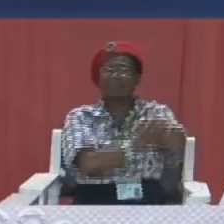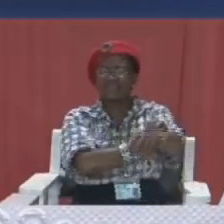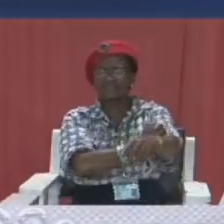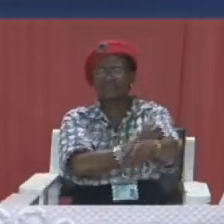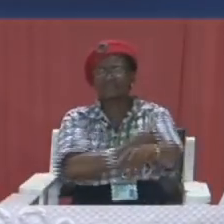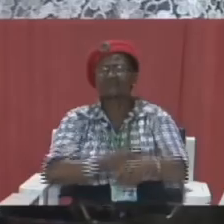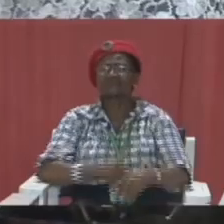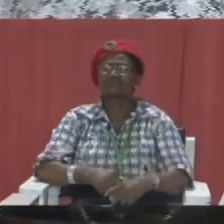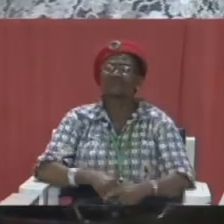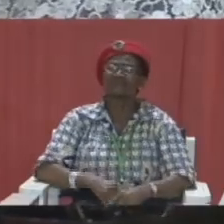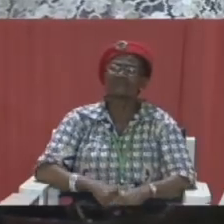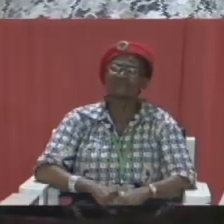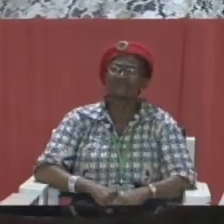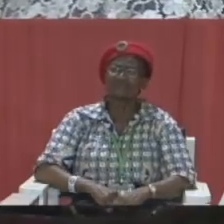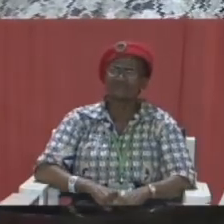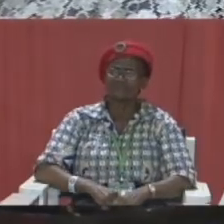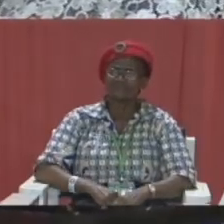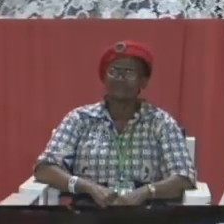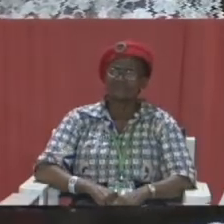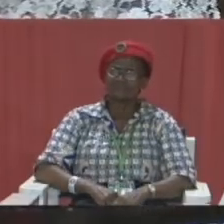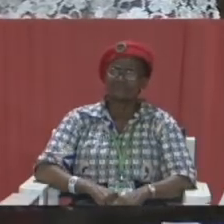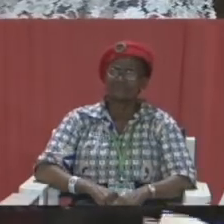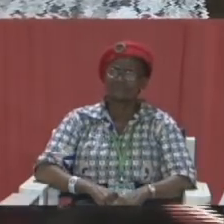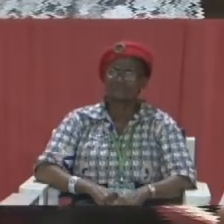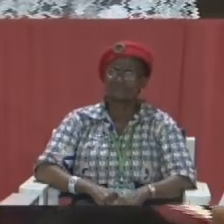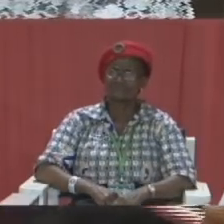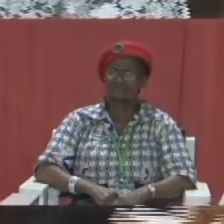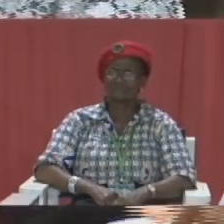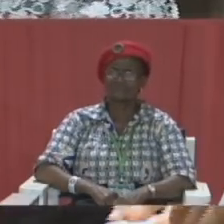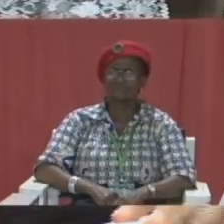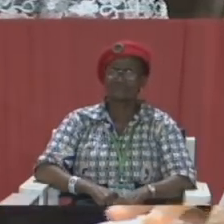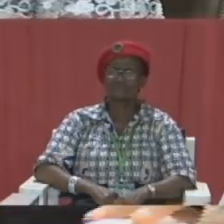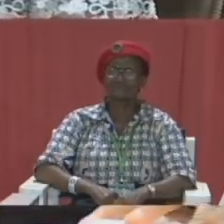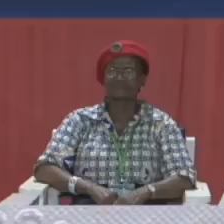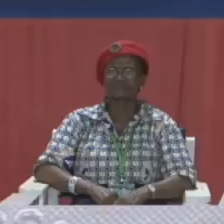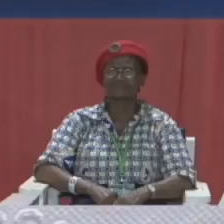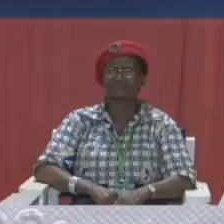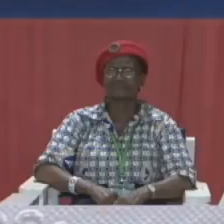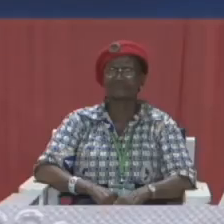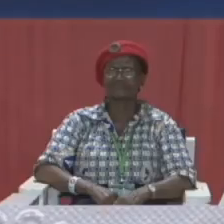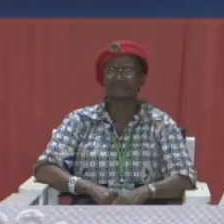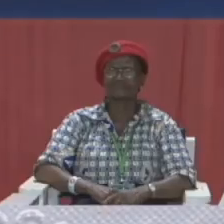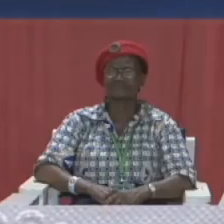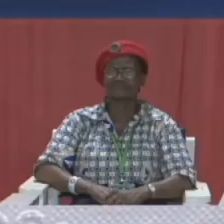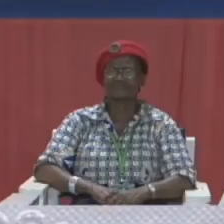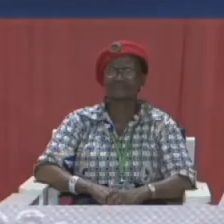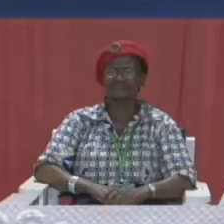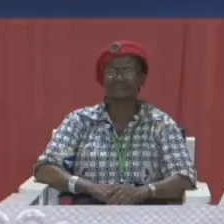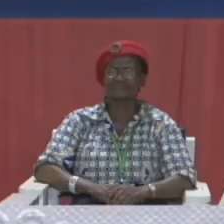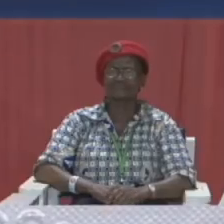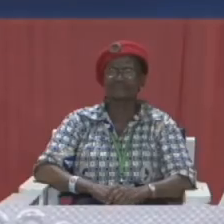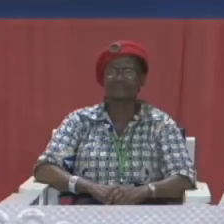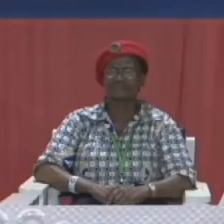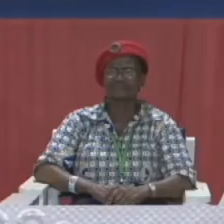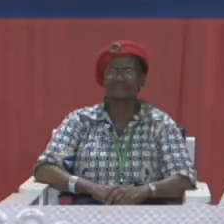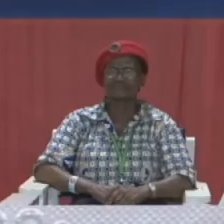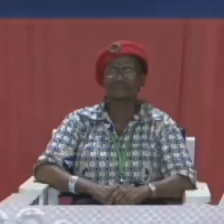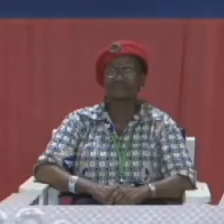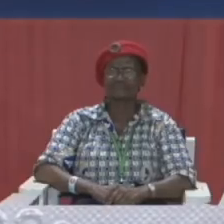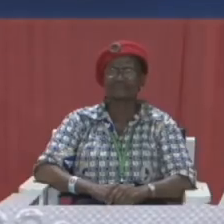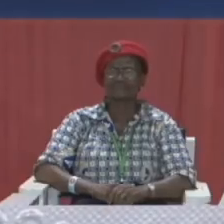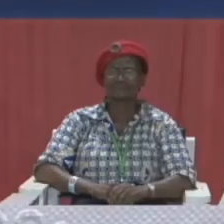e je ora. Kesi mu ohun didun kesi fi apa kan ipin ranse si awon ti akopese